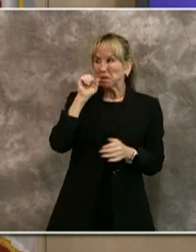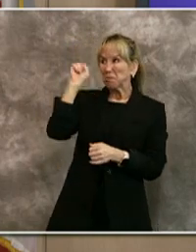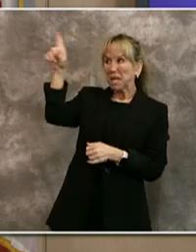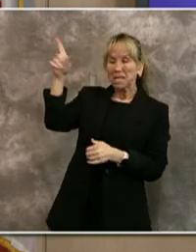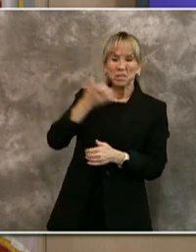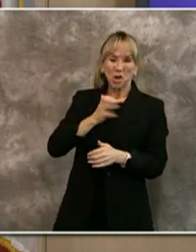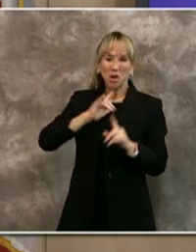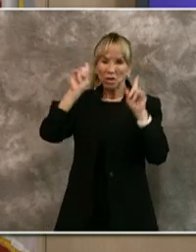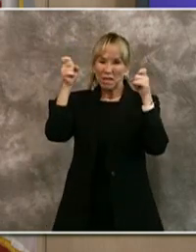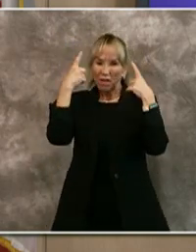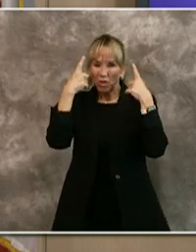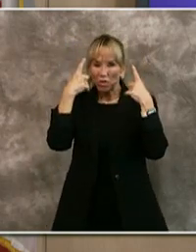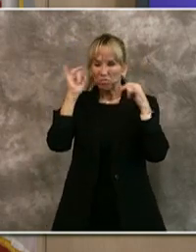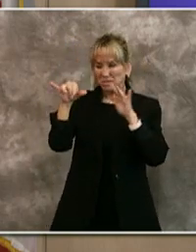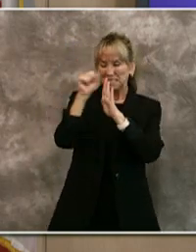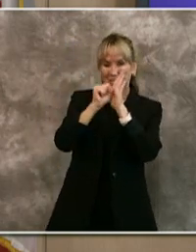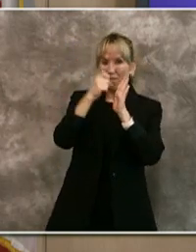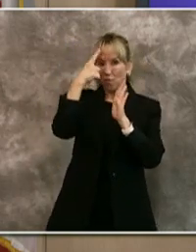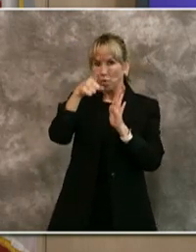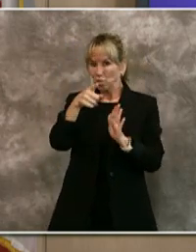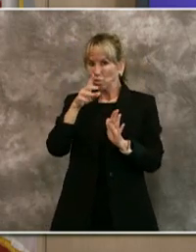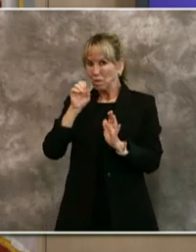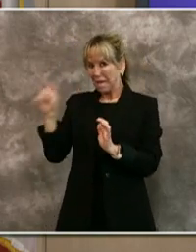state government or the governor.